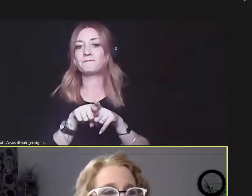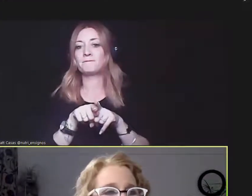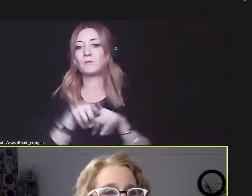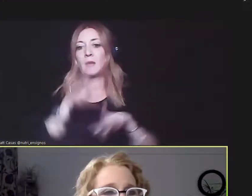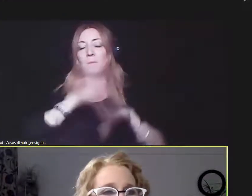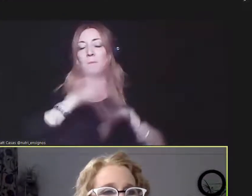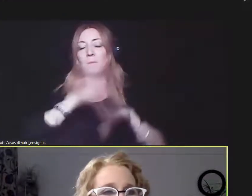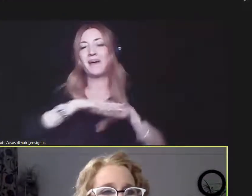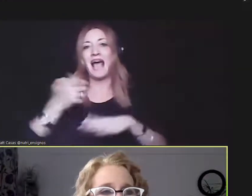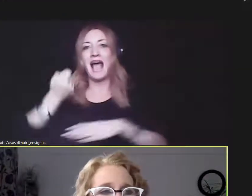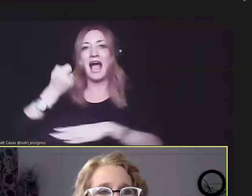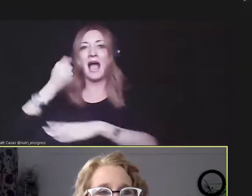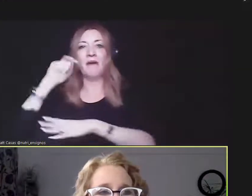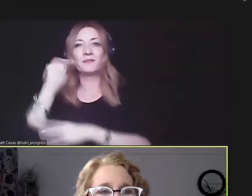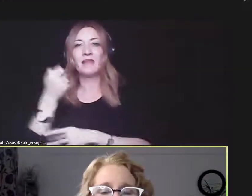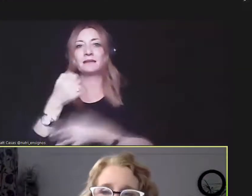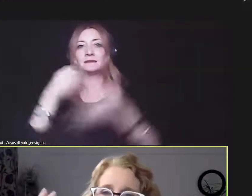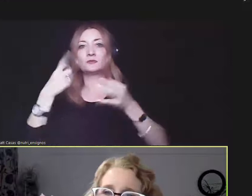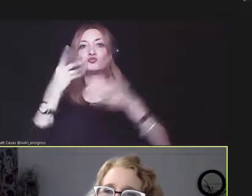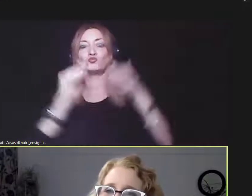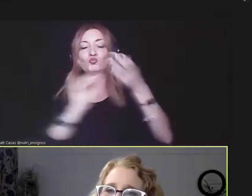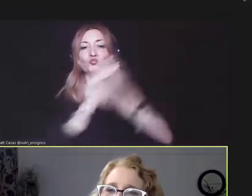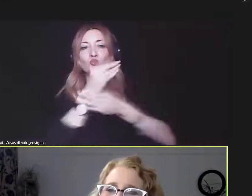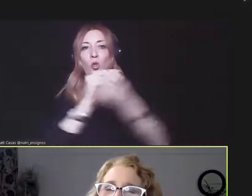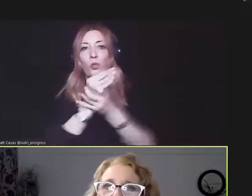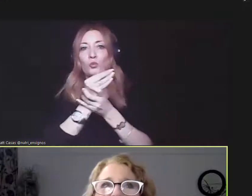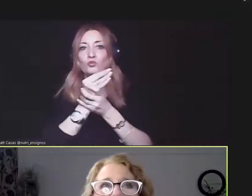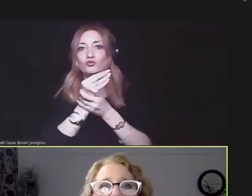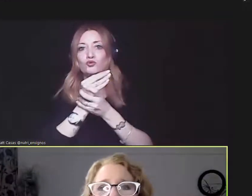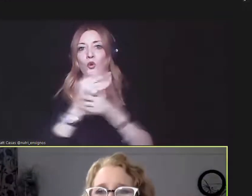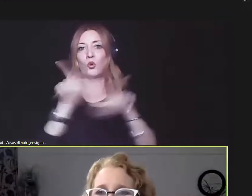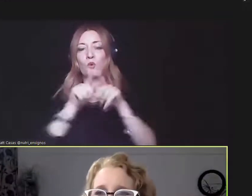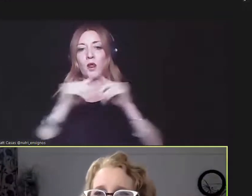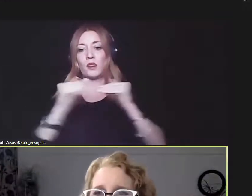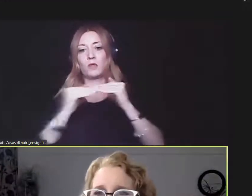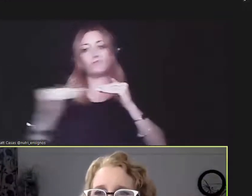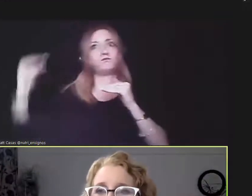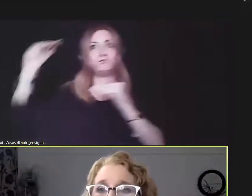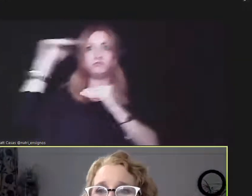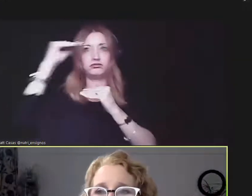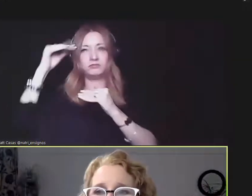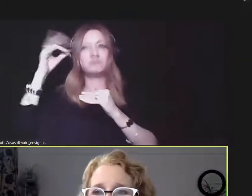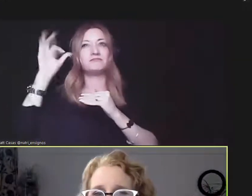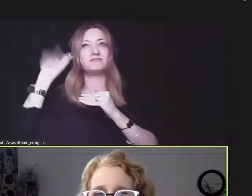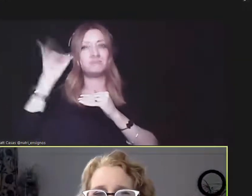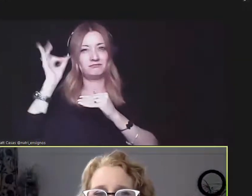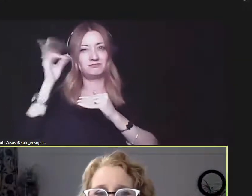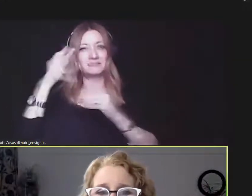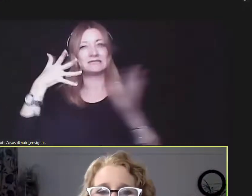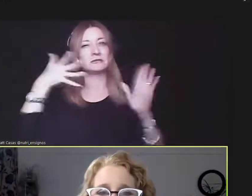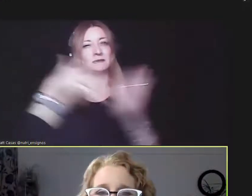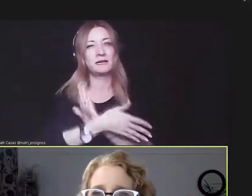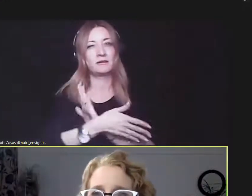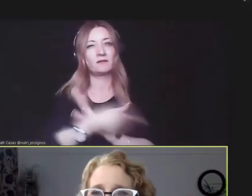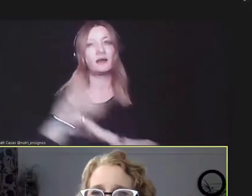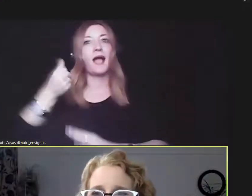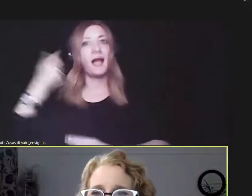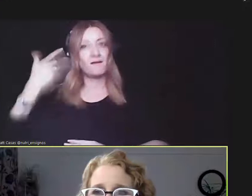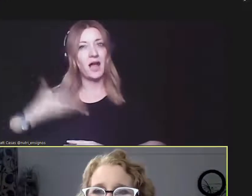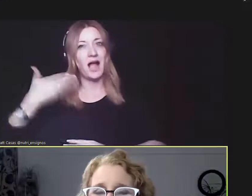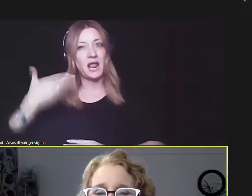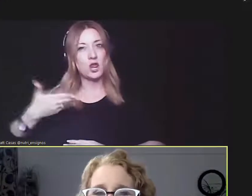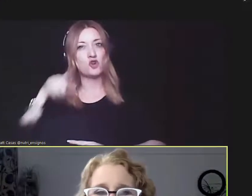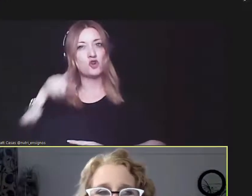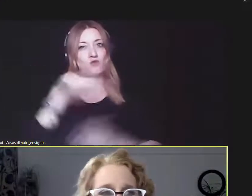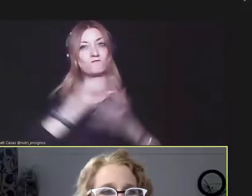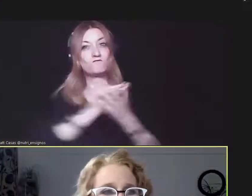because it brings the body back to that center of the gut. And when that gut